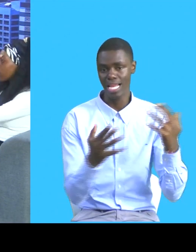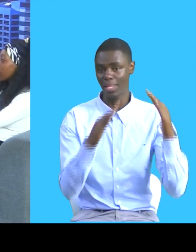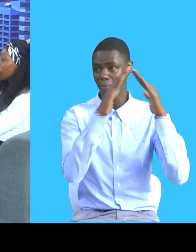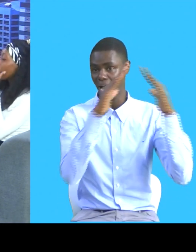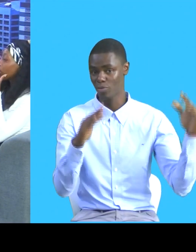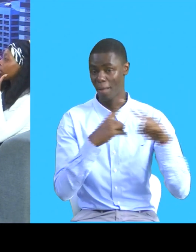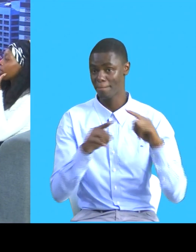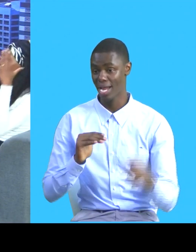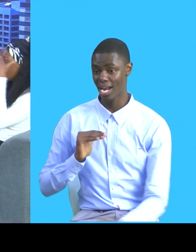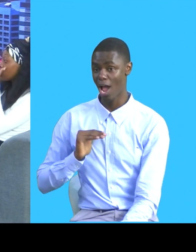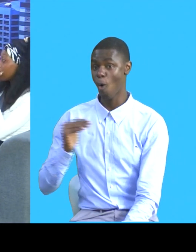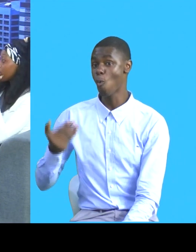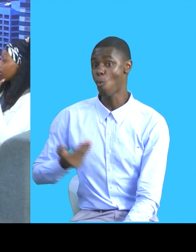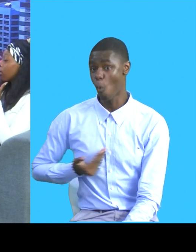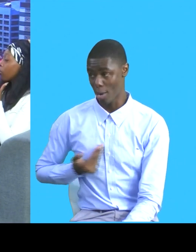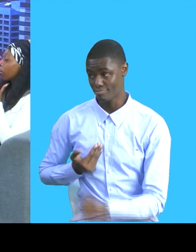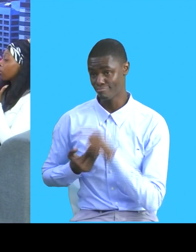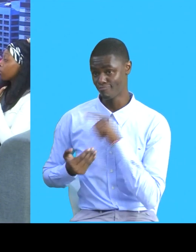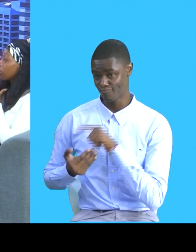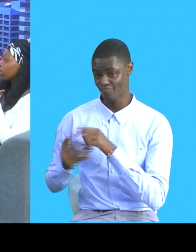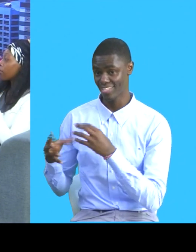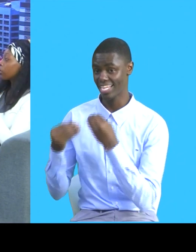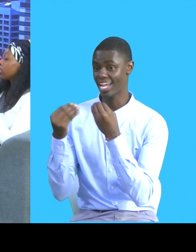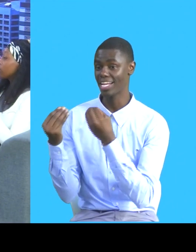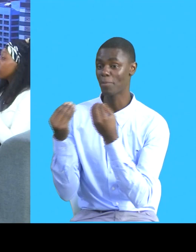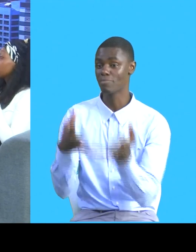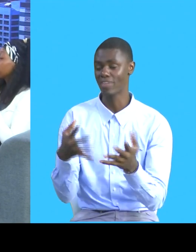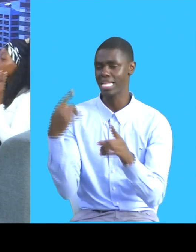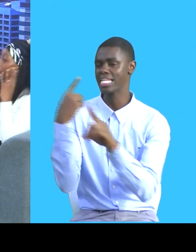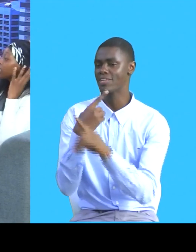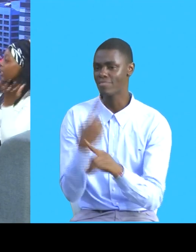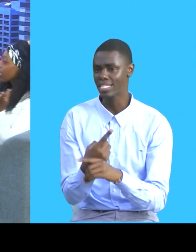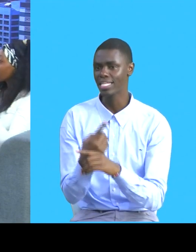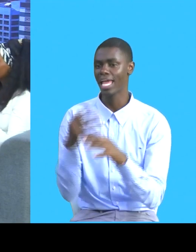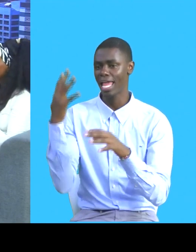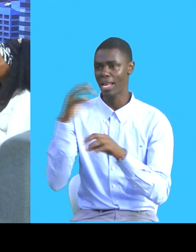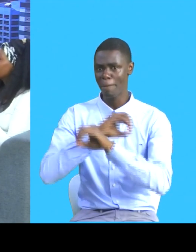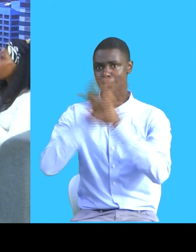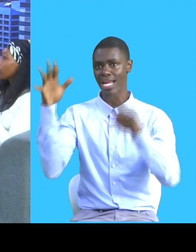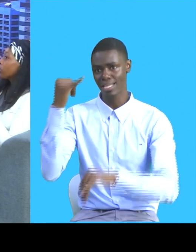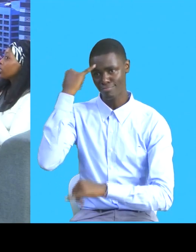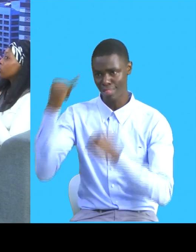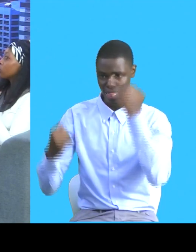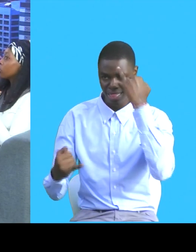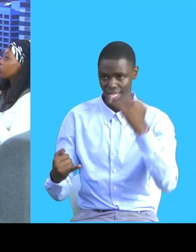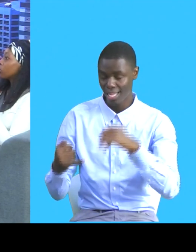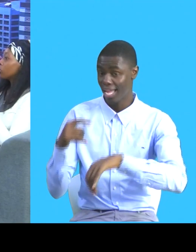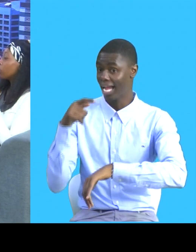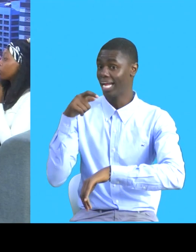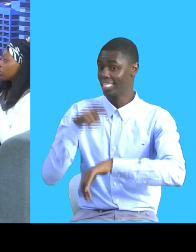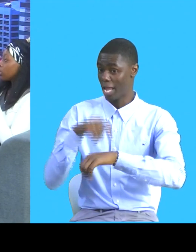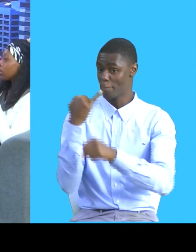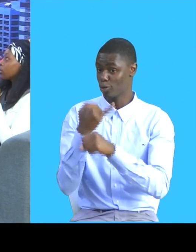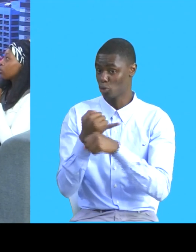home, but the house, but the woman will come with different and brighter ideas. When you get to